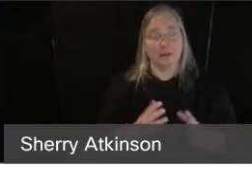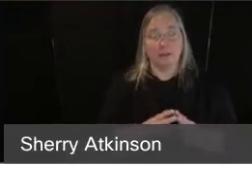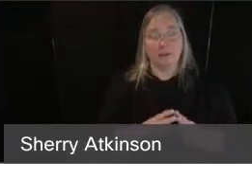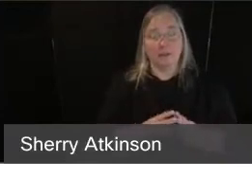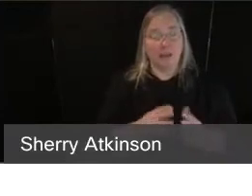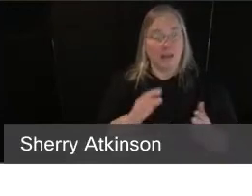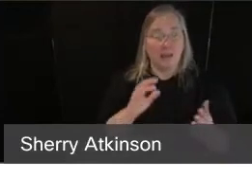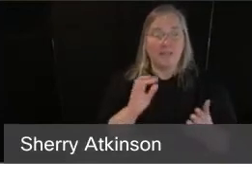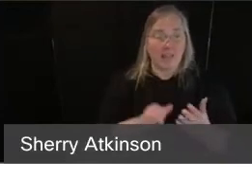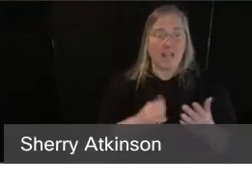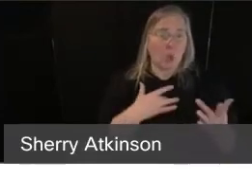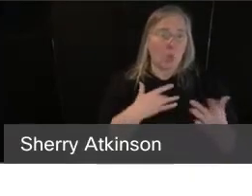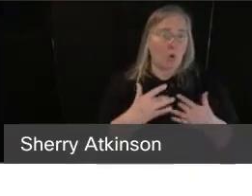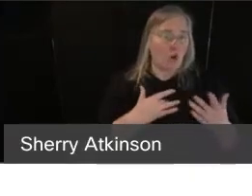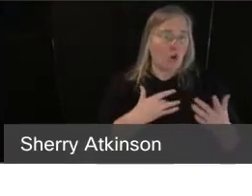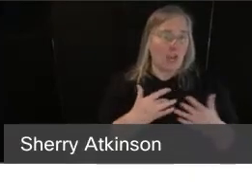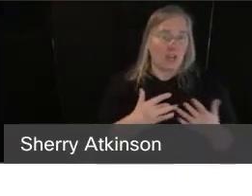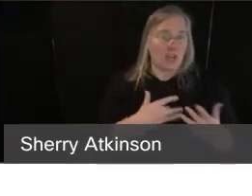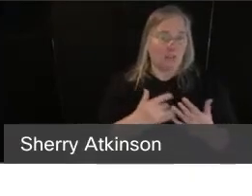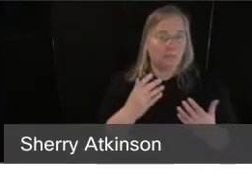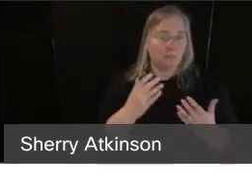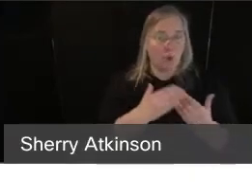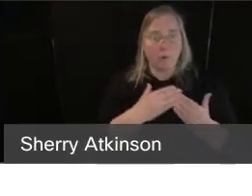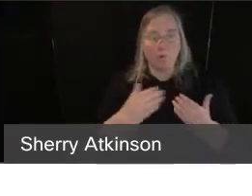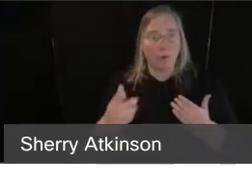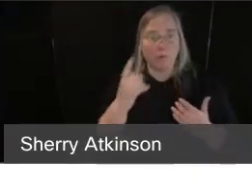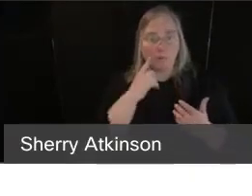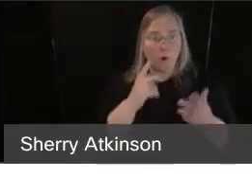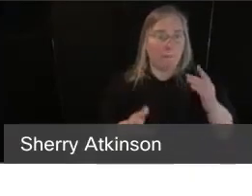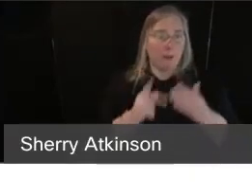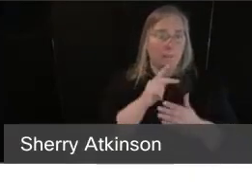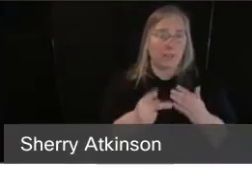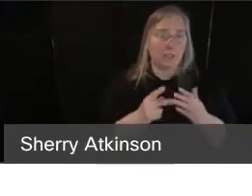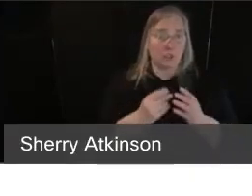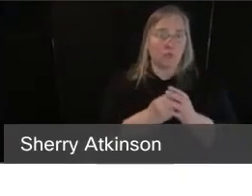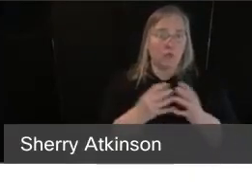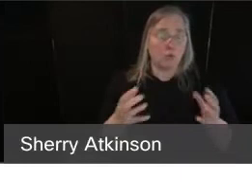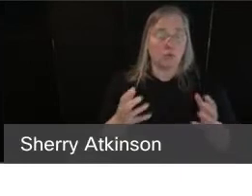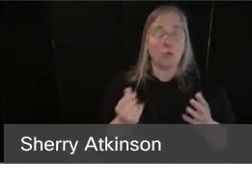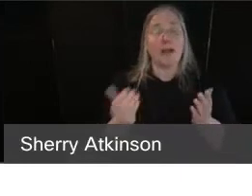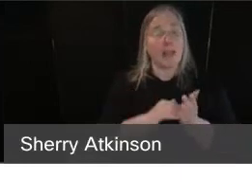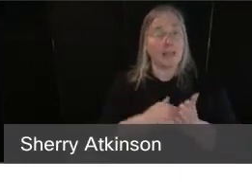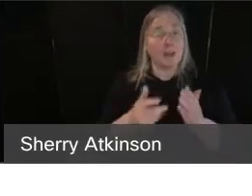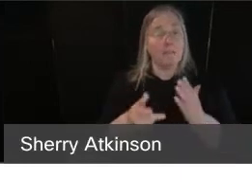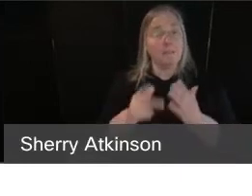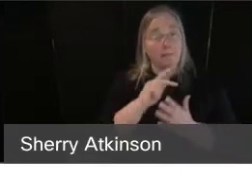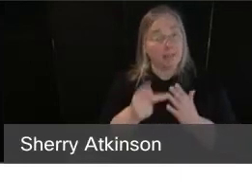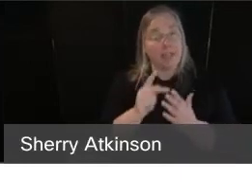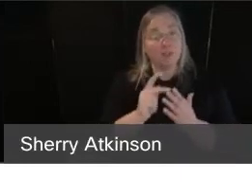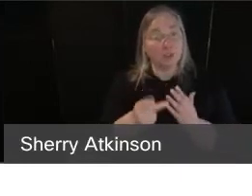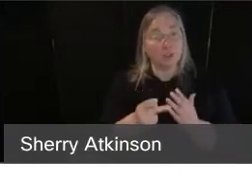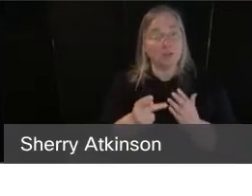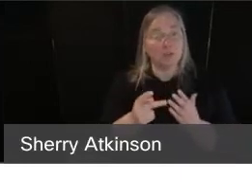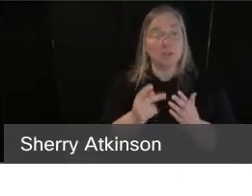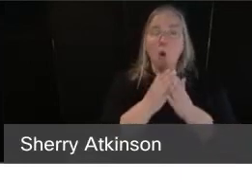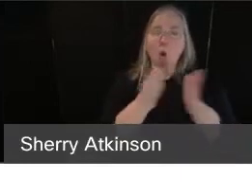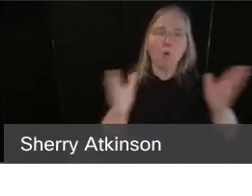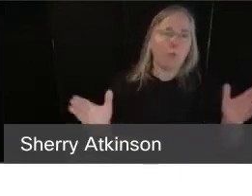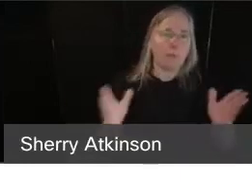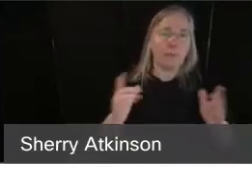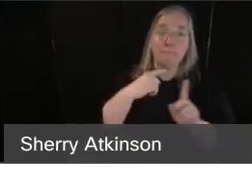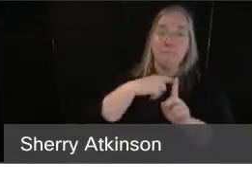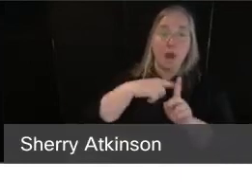worrying signs kind of going forward in terms of population growth. So again, population, overwhelmingly positive factor